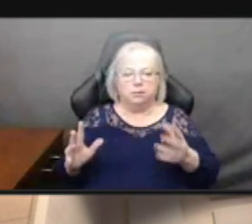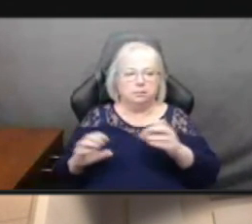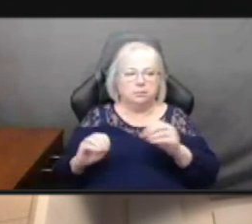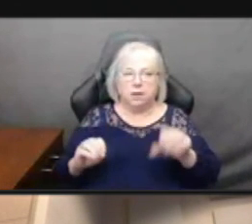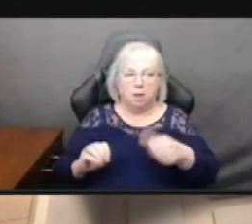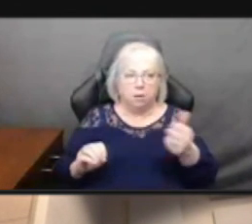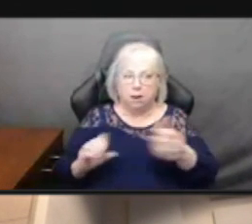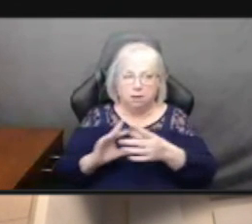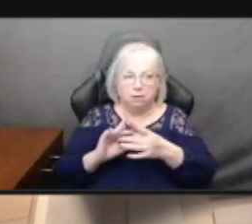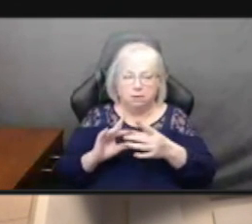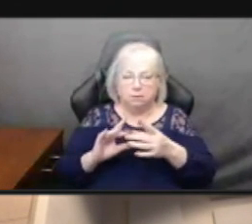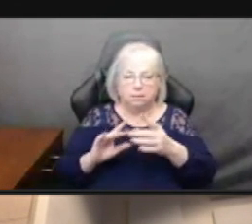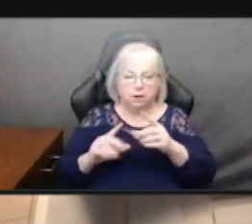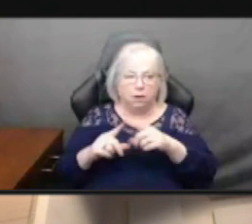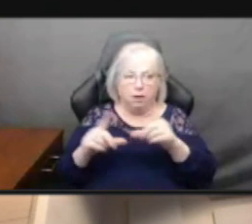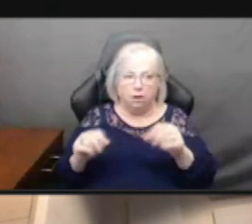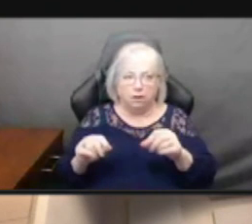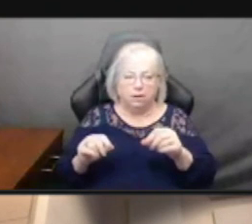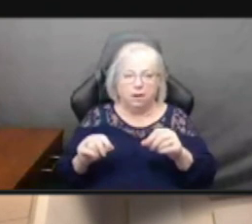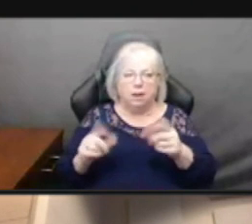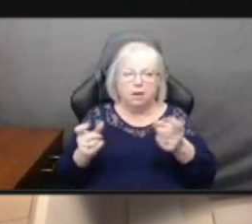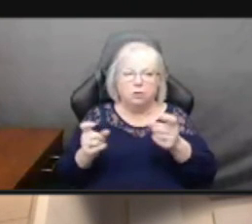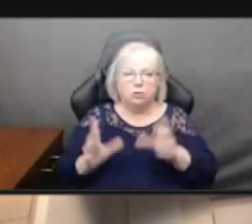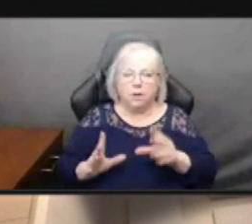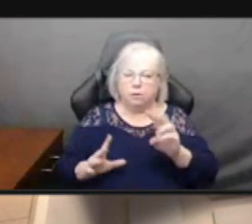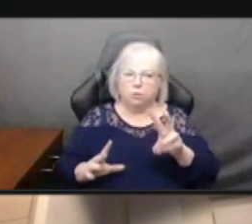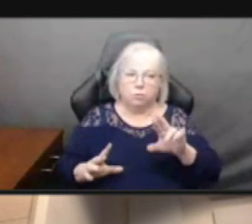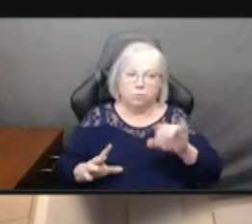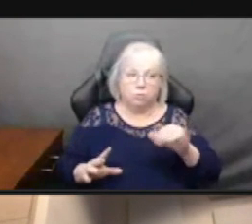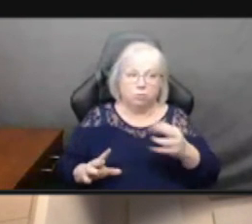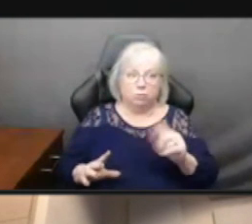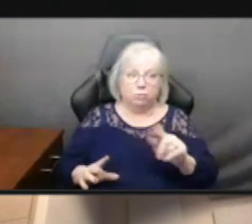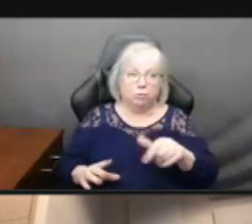for this communication, Director Wright. Yes.